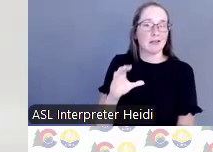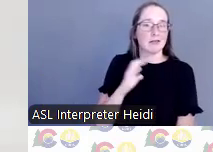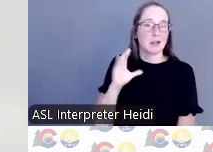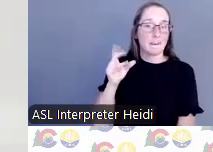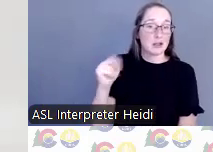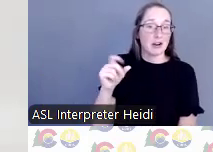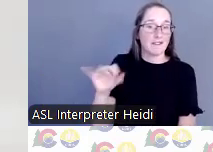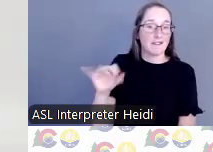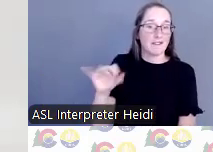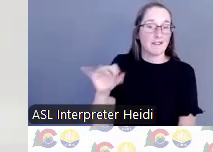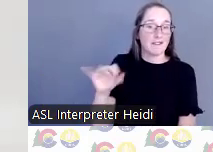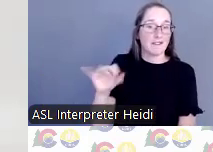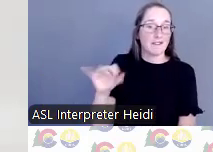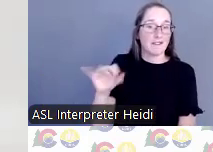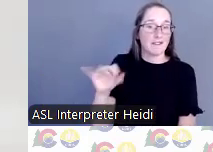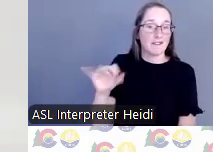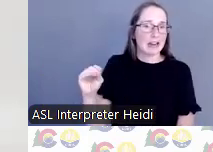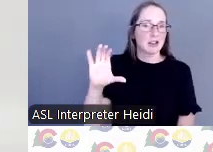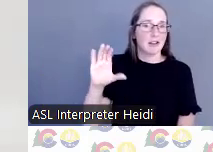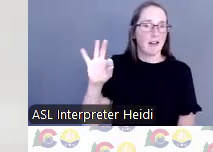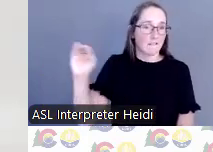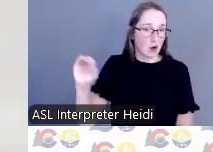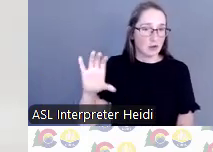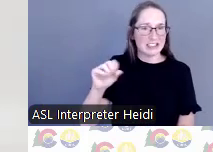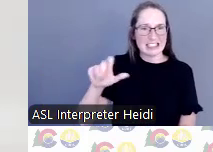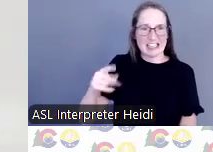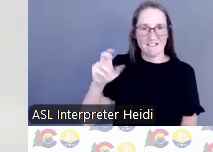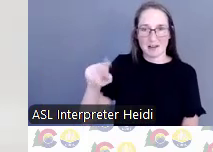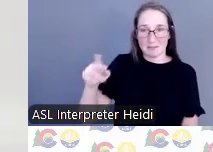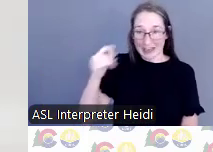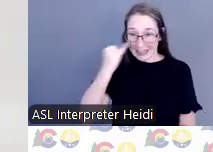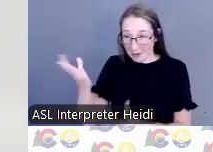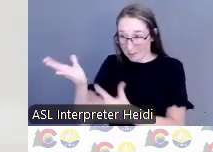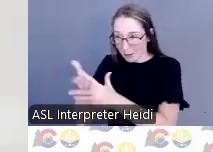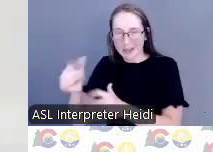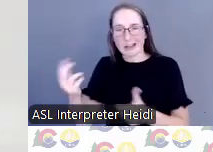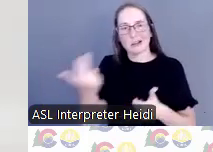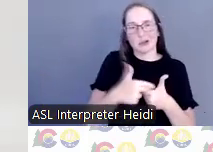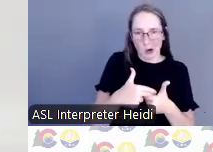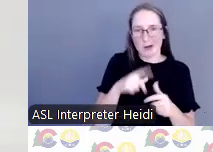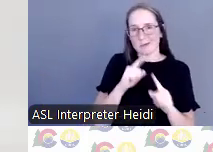our Chief Financial Officer is Stephen Peng. I imagine if they get a break, they'll probably jump in here,